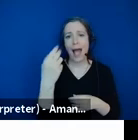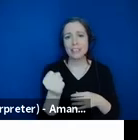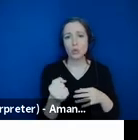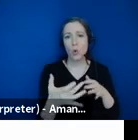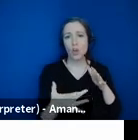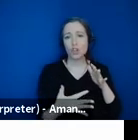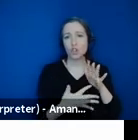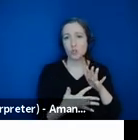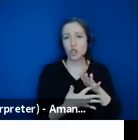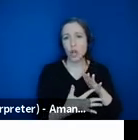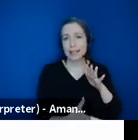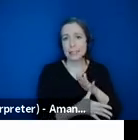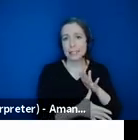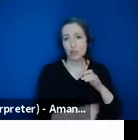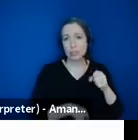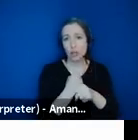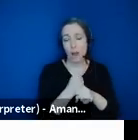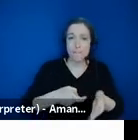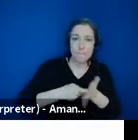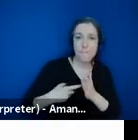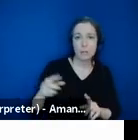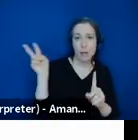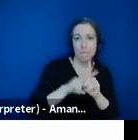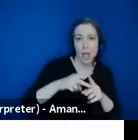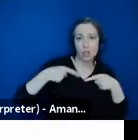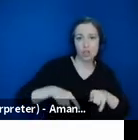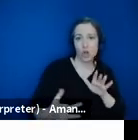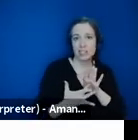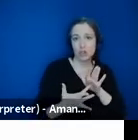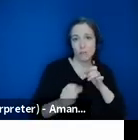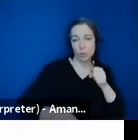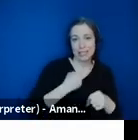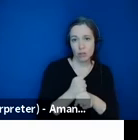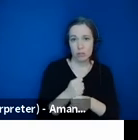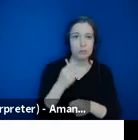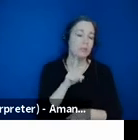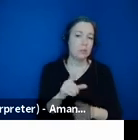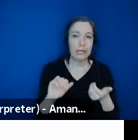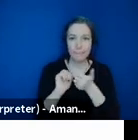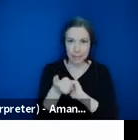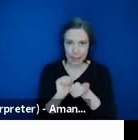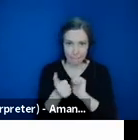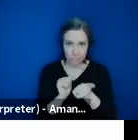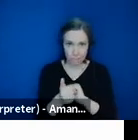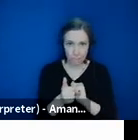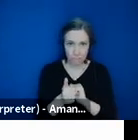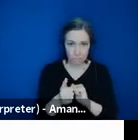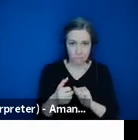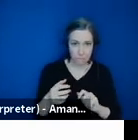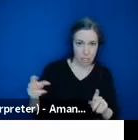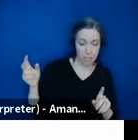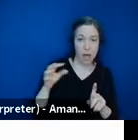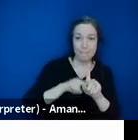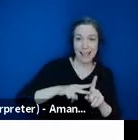program that sophomores must apply for and it is competitive and the application deadline is April 1st, and there are limited spots